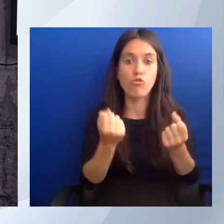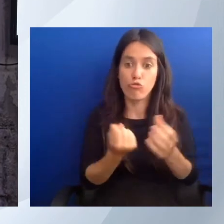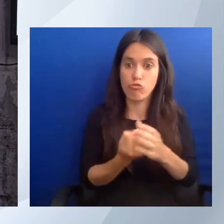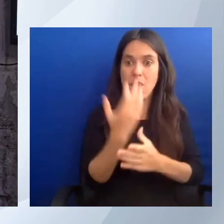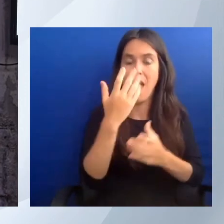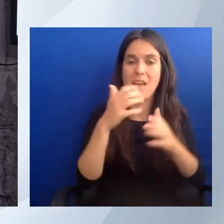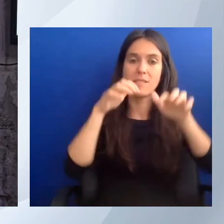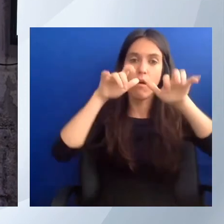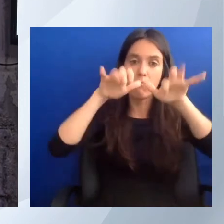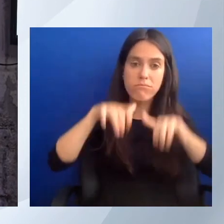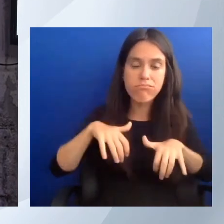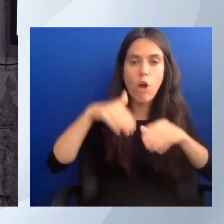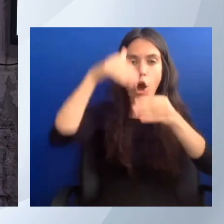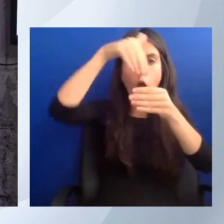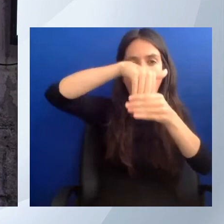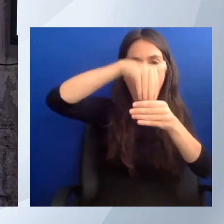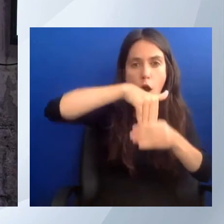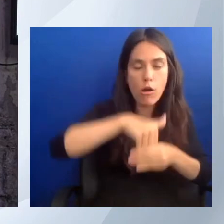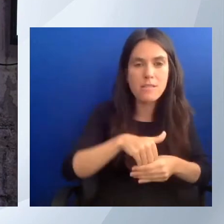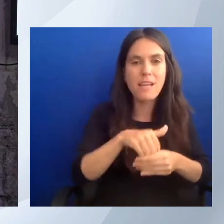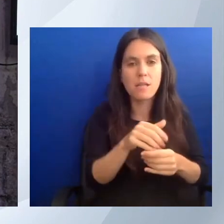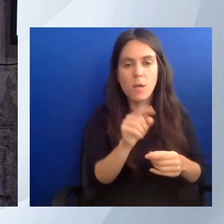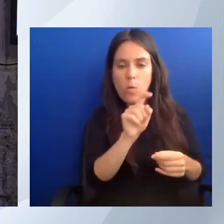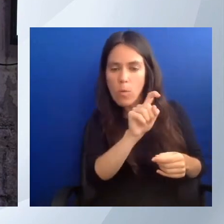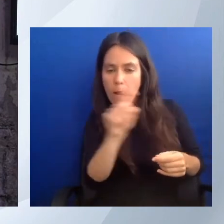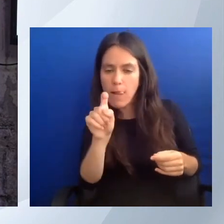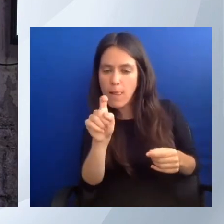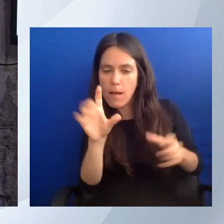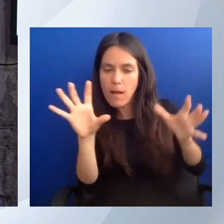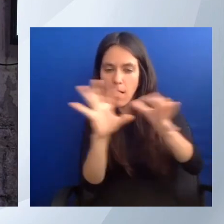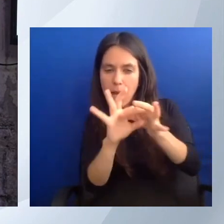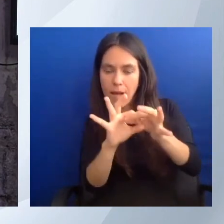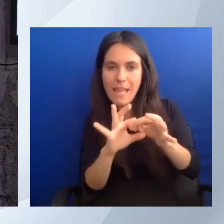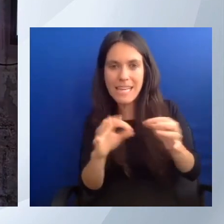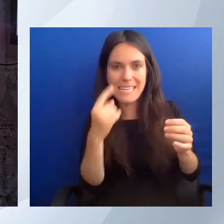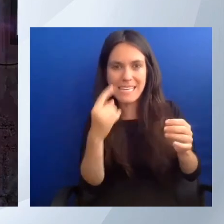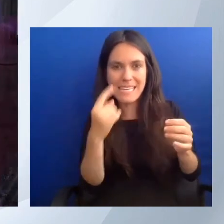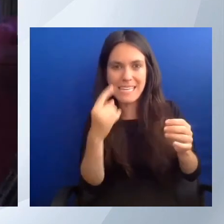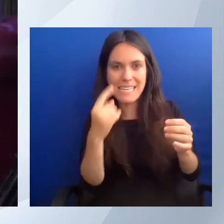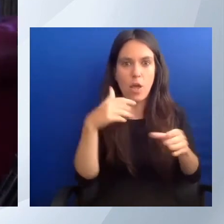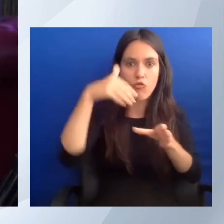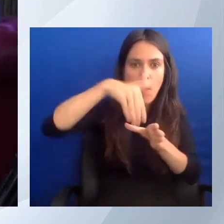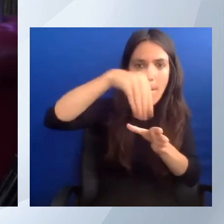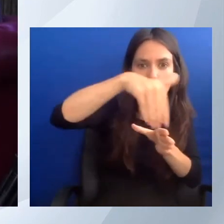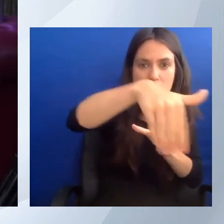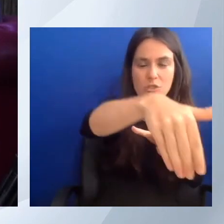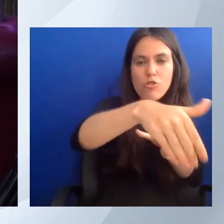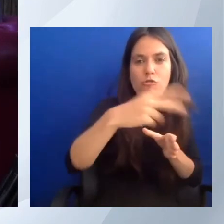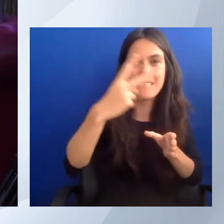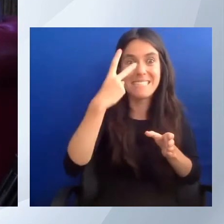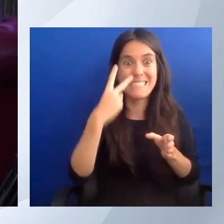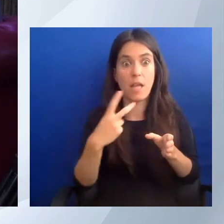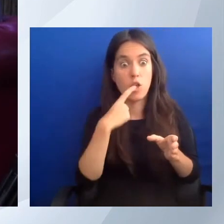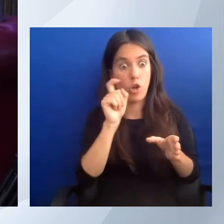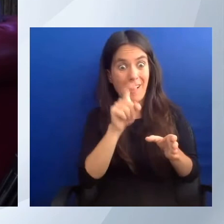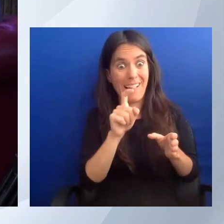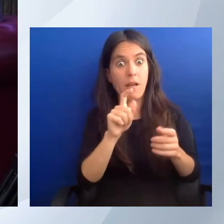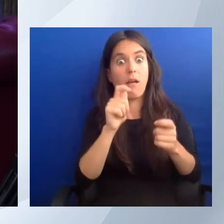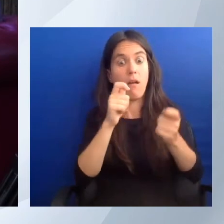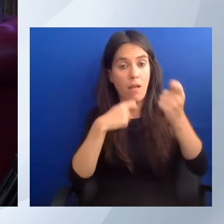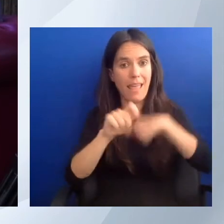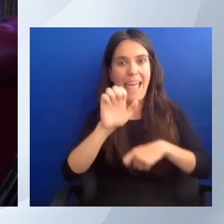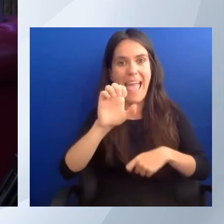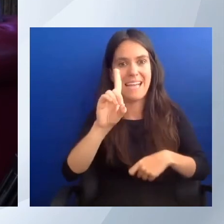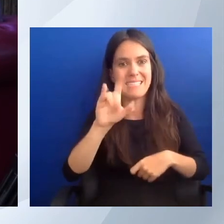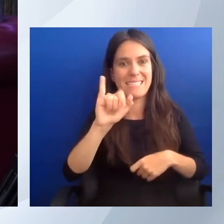button that points to the correct repository. You can have a policy on that repository. Just as soon as you click on edit, it will automatically create